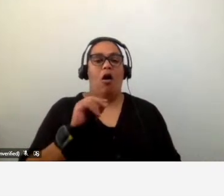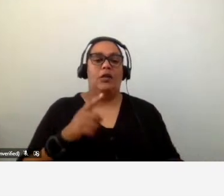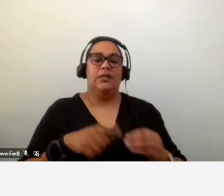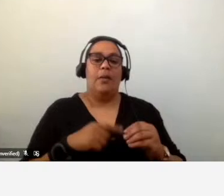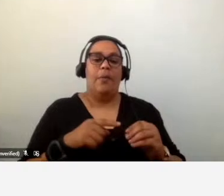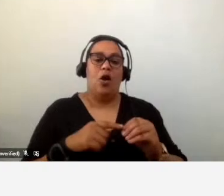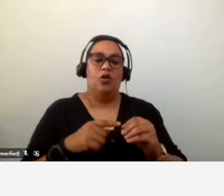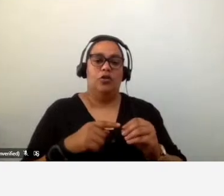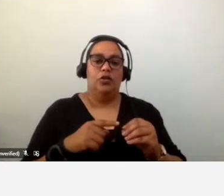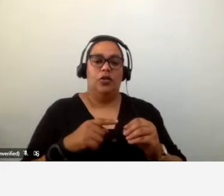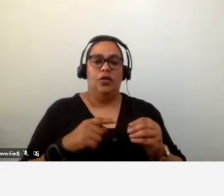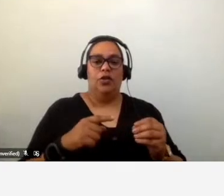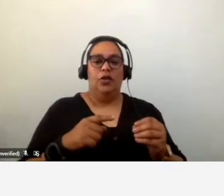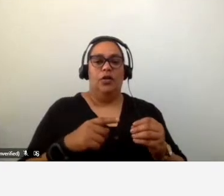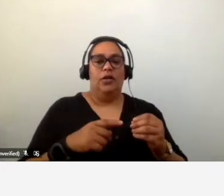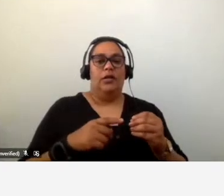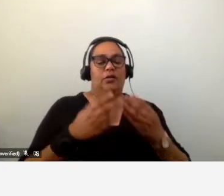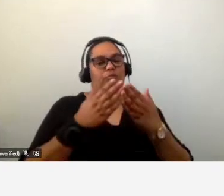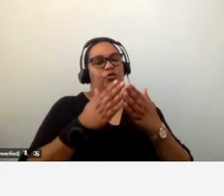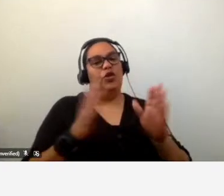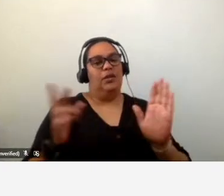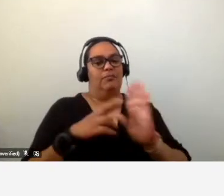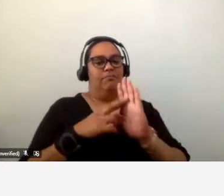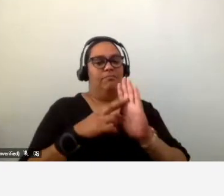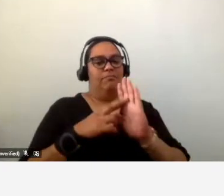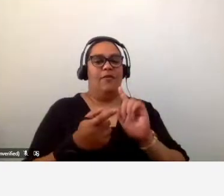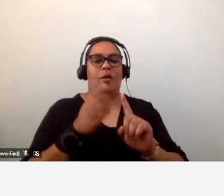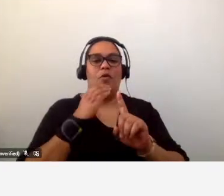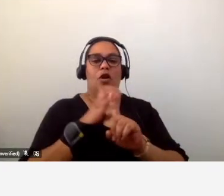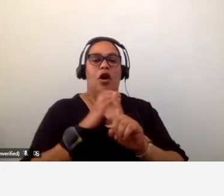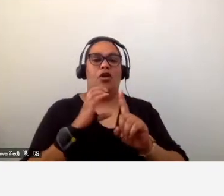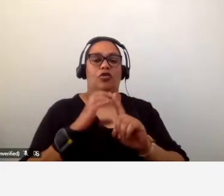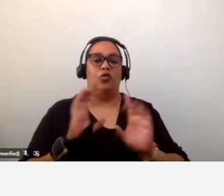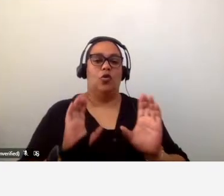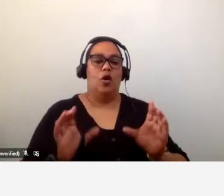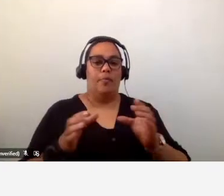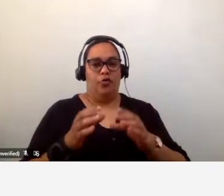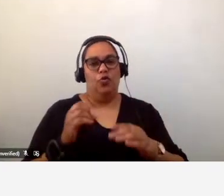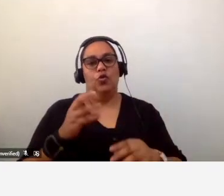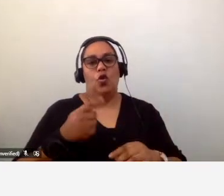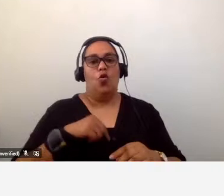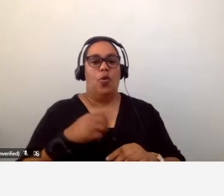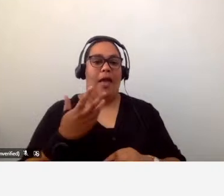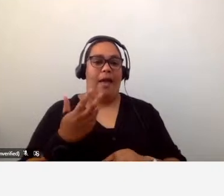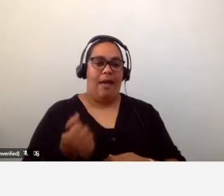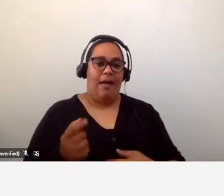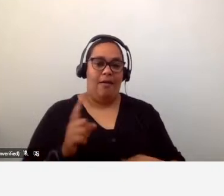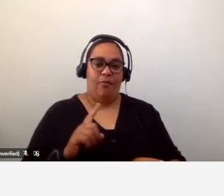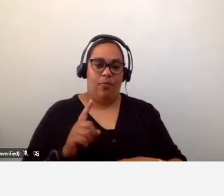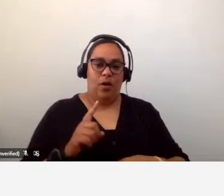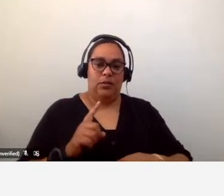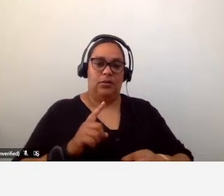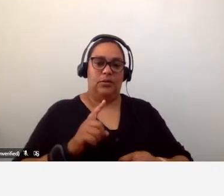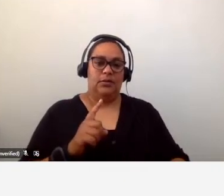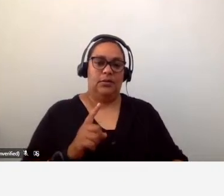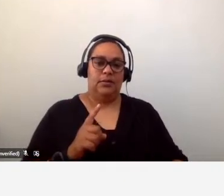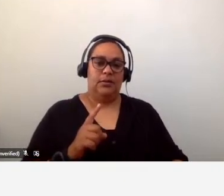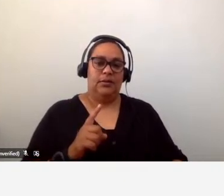gender representativity on the Cultural Commission. So we have 4